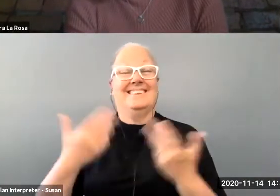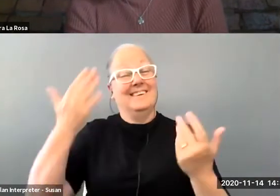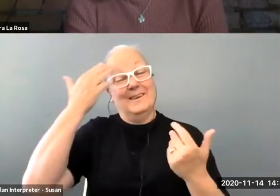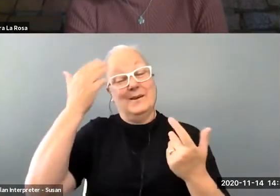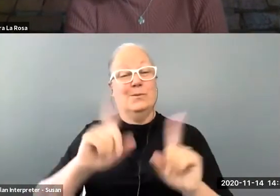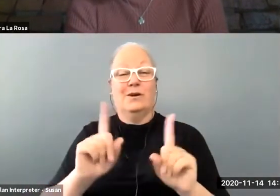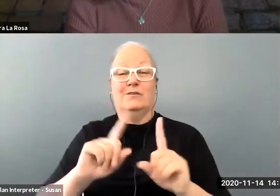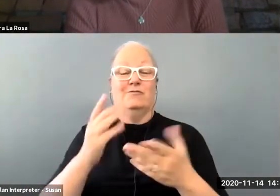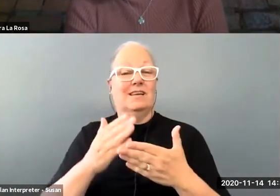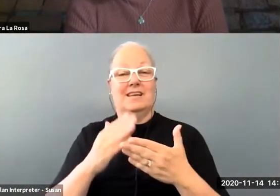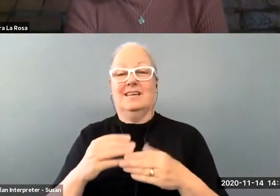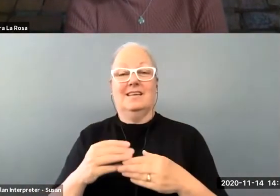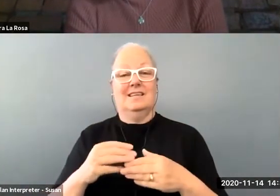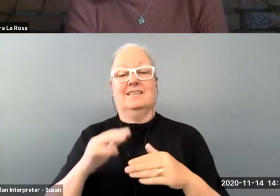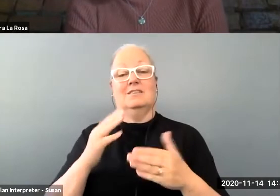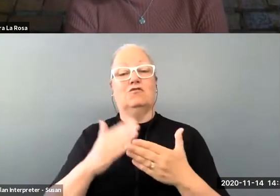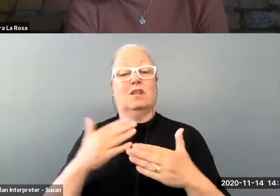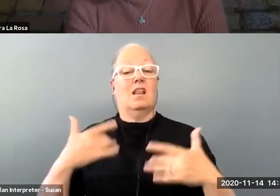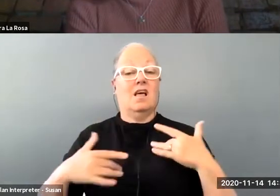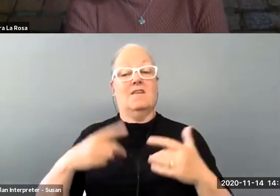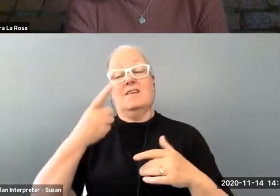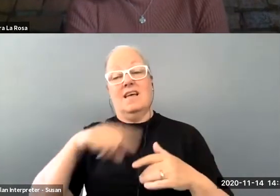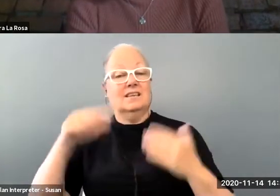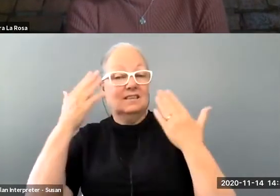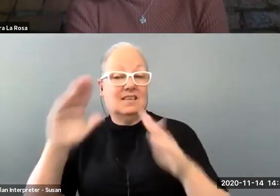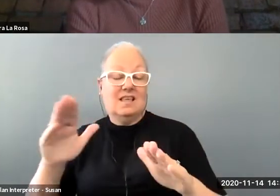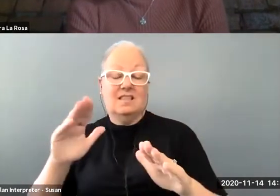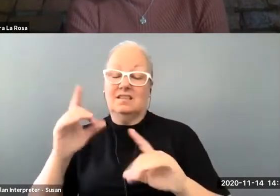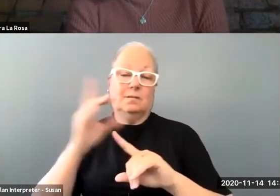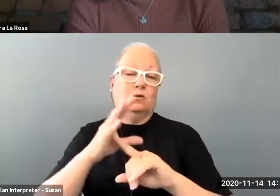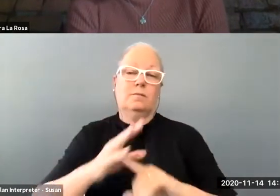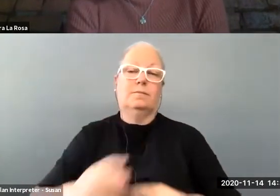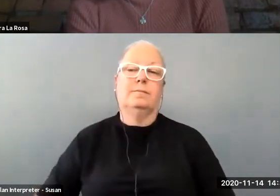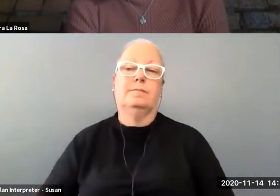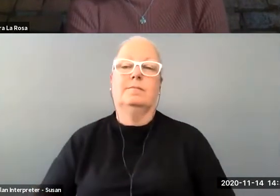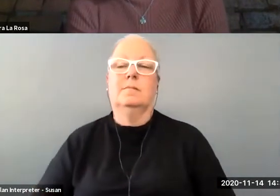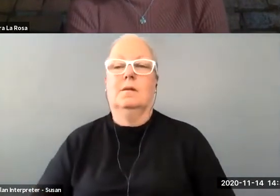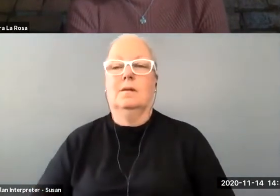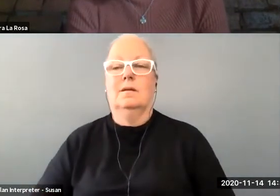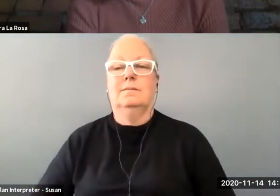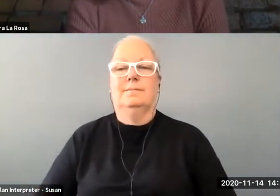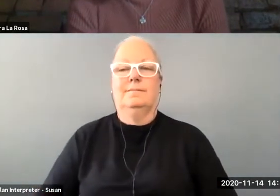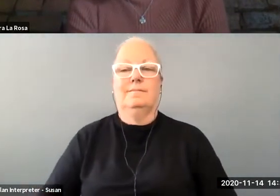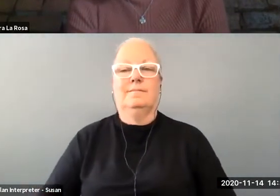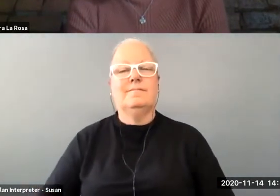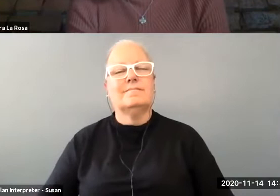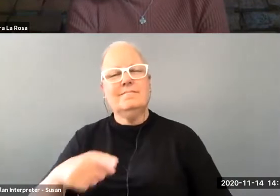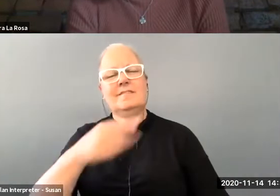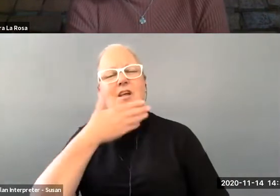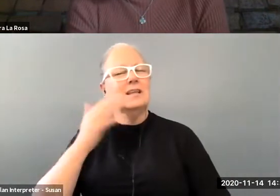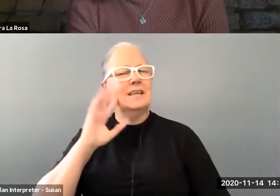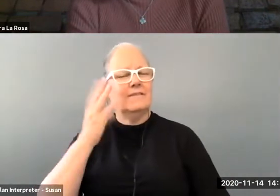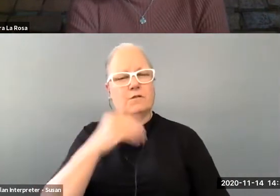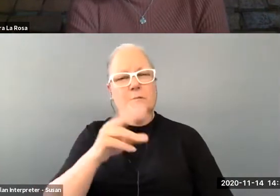yeah, it's a kind of a matter of life or death. Yeah, I find that really I found that really satisfying to hear from you both, because you